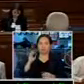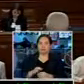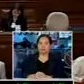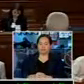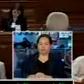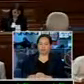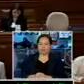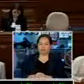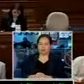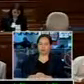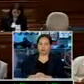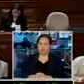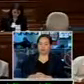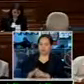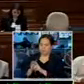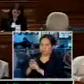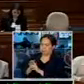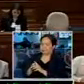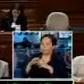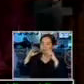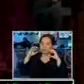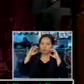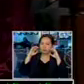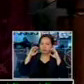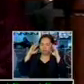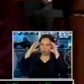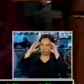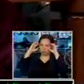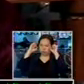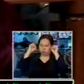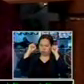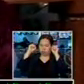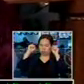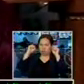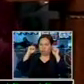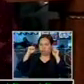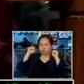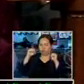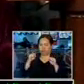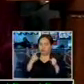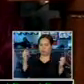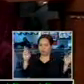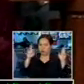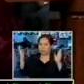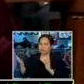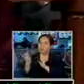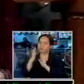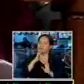leader. Mr. President, Your Honors, we are now ready to hear the statement of the Senate President.